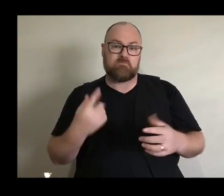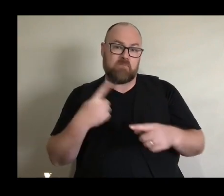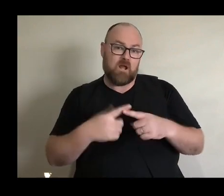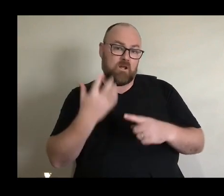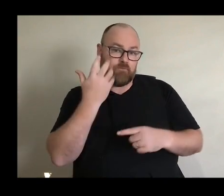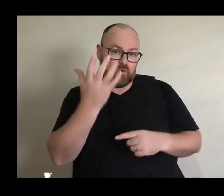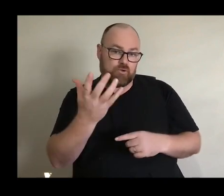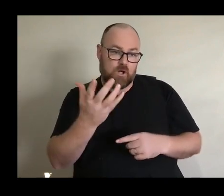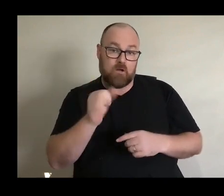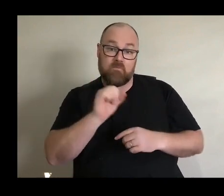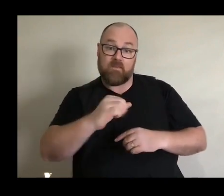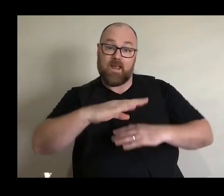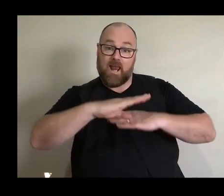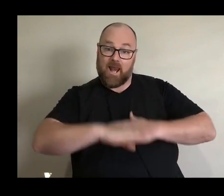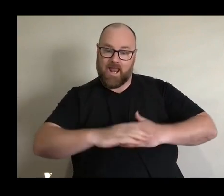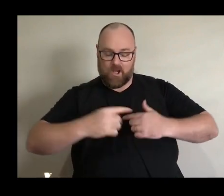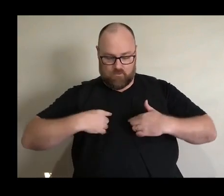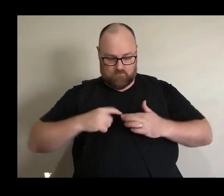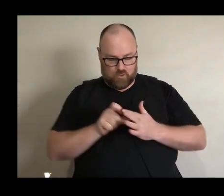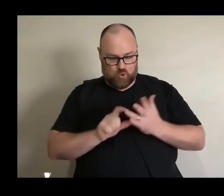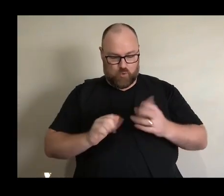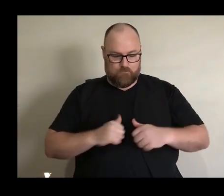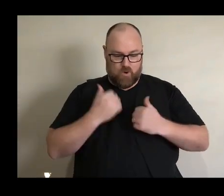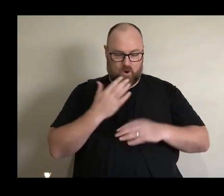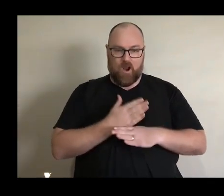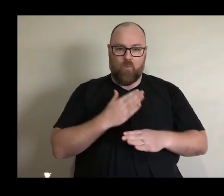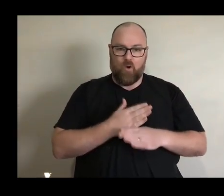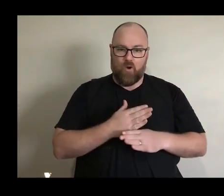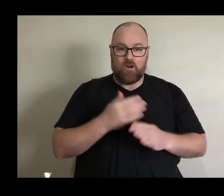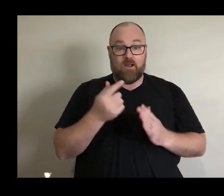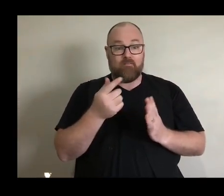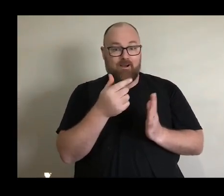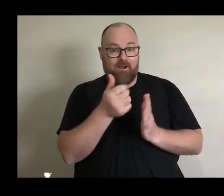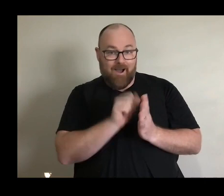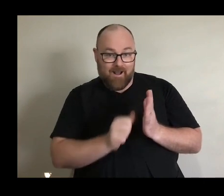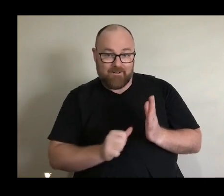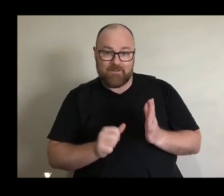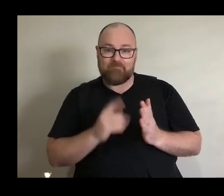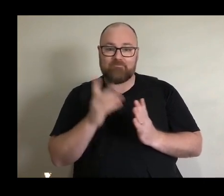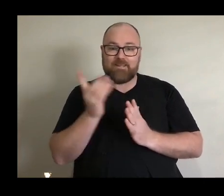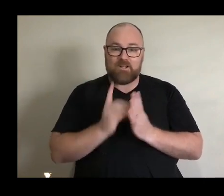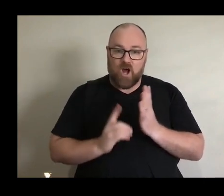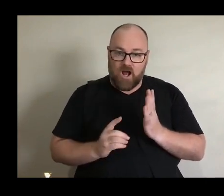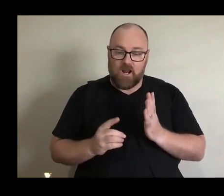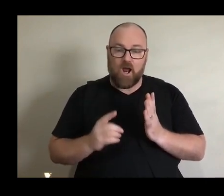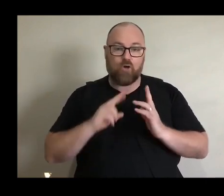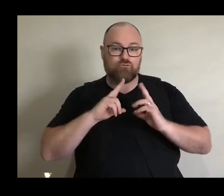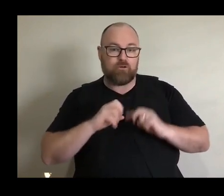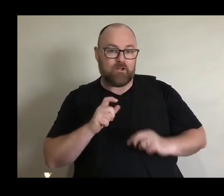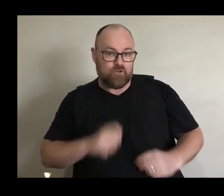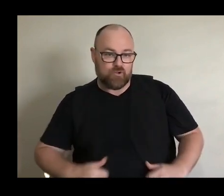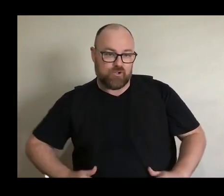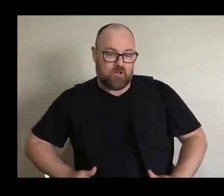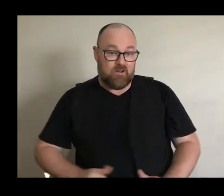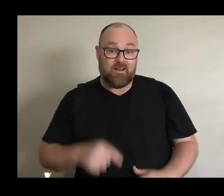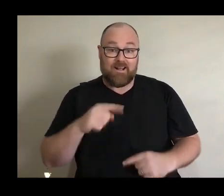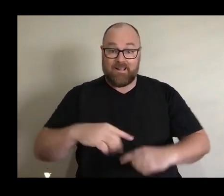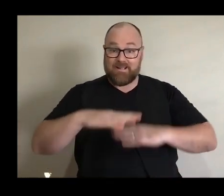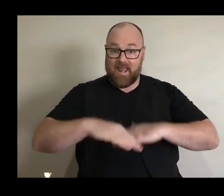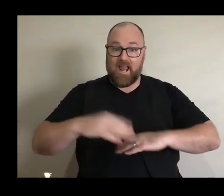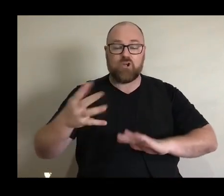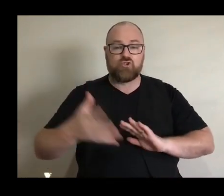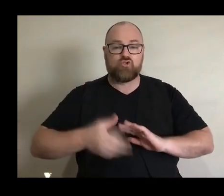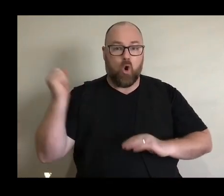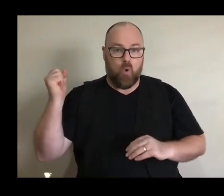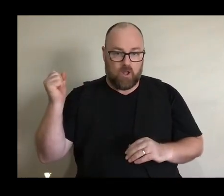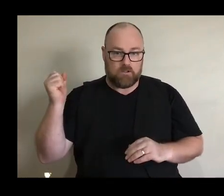lands that I undertake my work as an artist, as a designer, and a researcher. And these are stolen lands for which